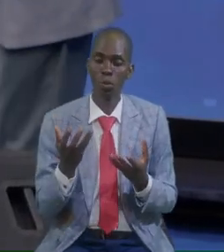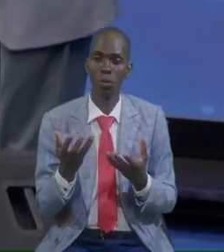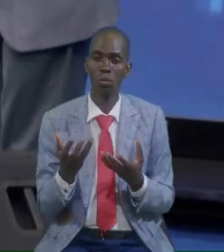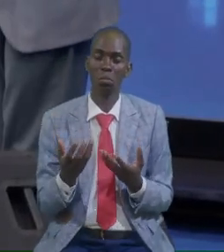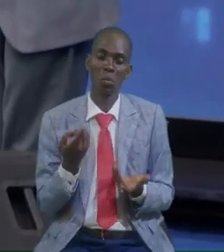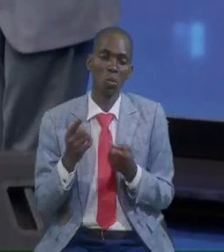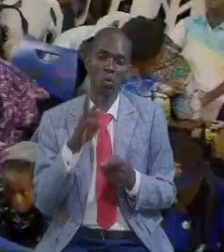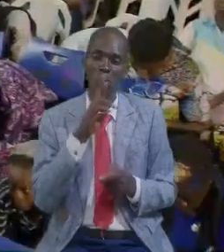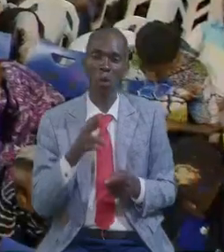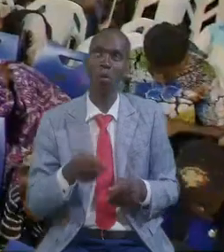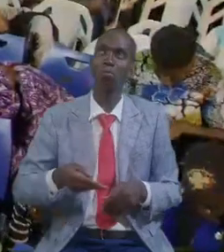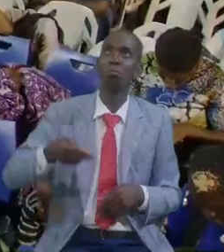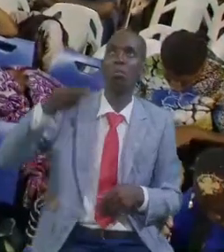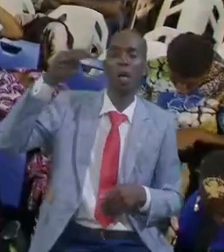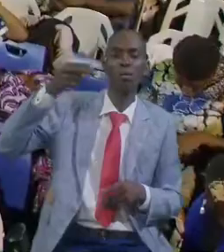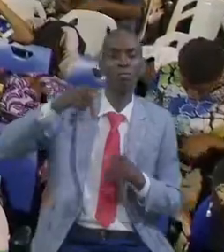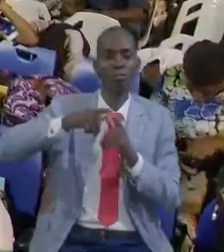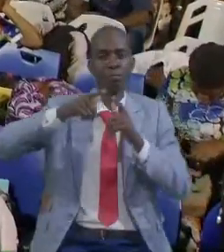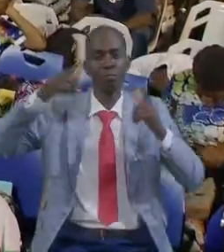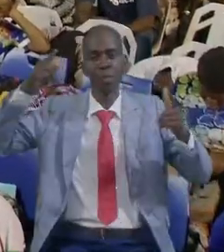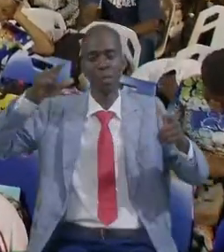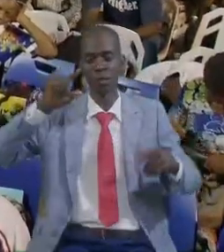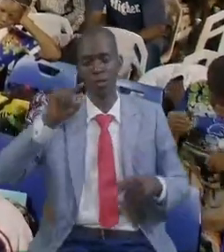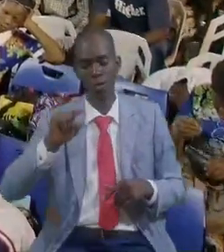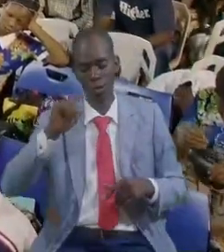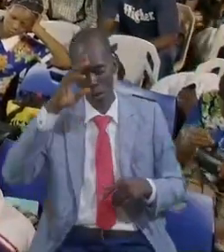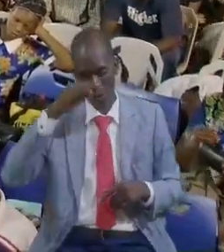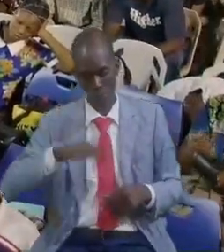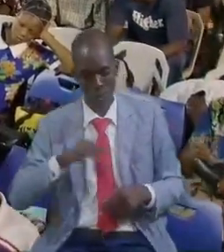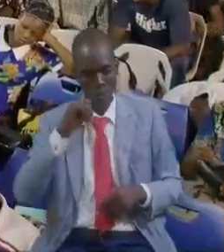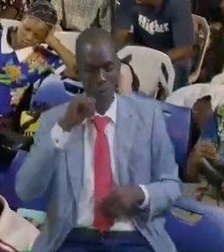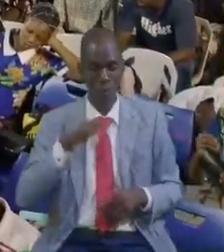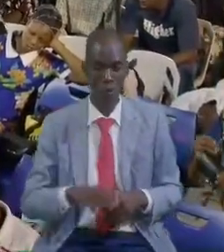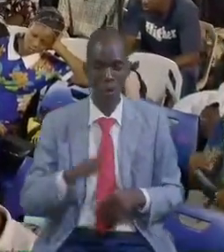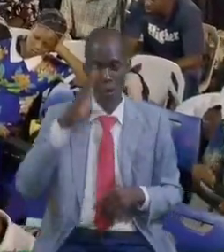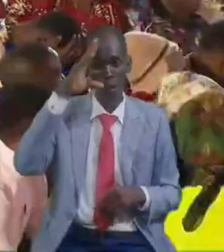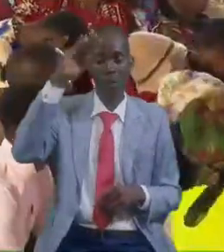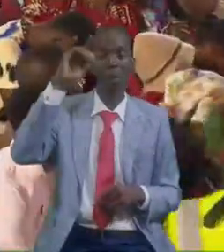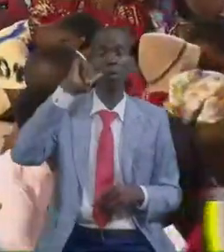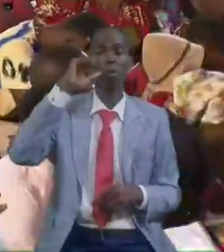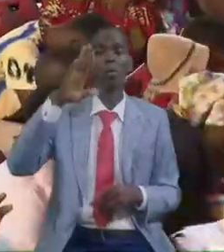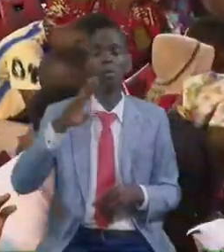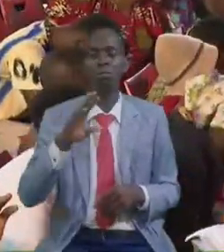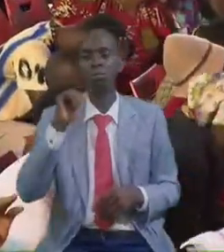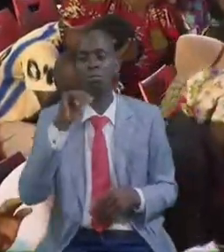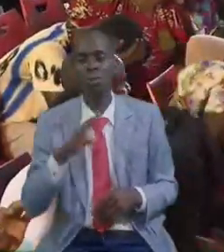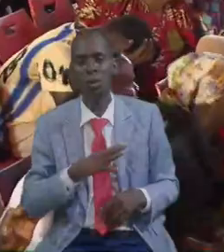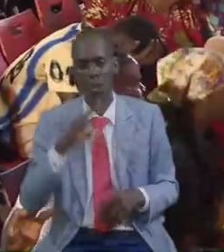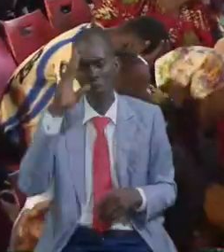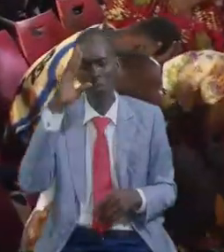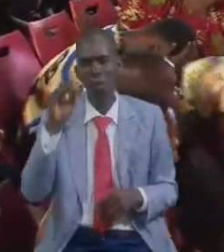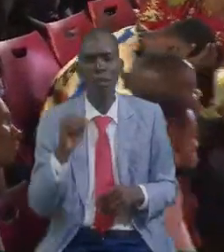low. You're a man, you're a woman, you're a boy, you're a girl. You want this eternal life and this